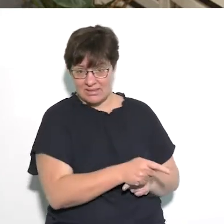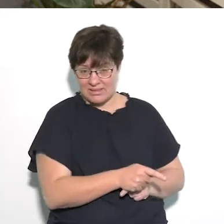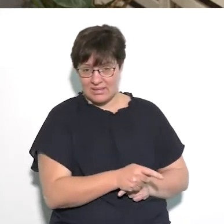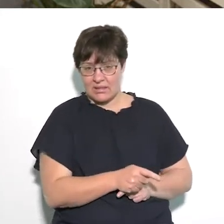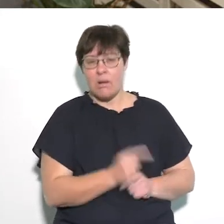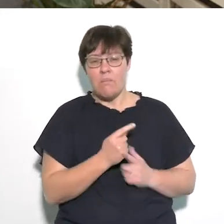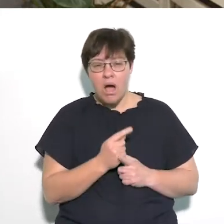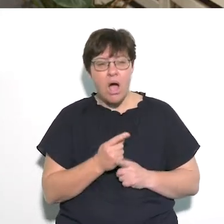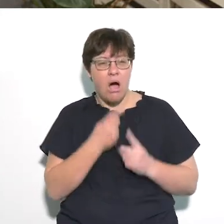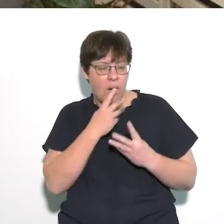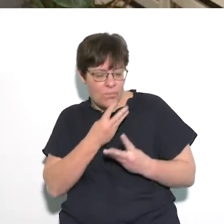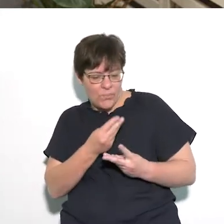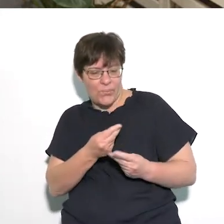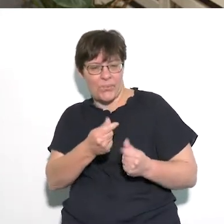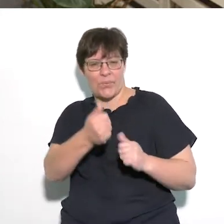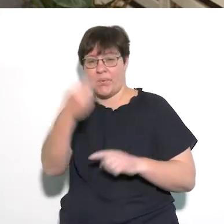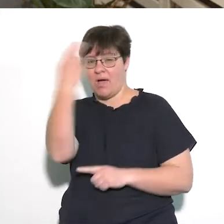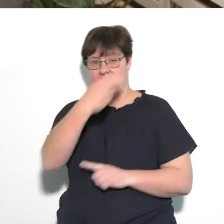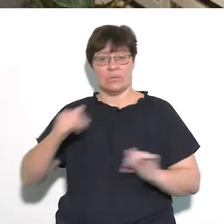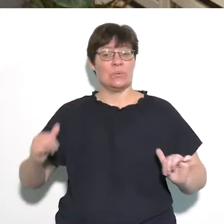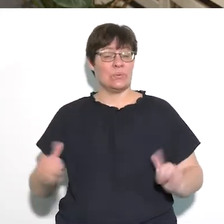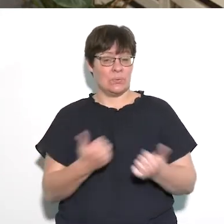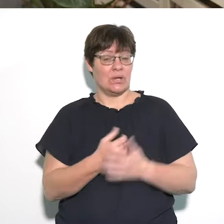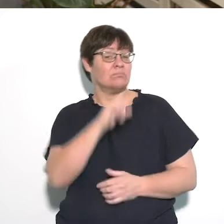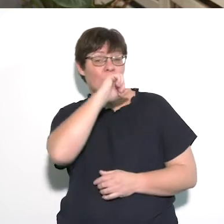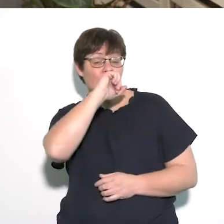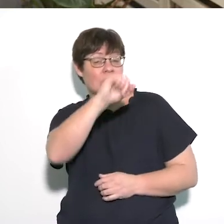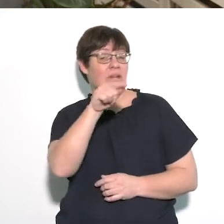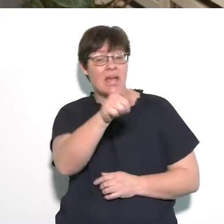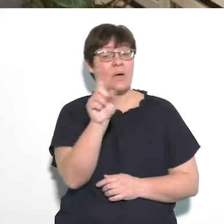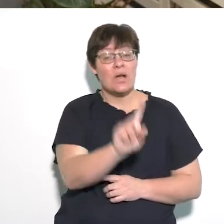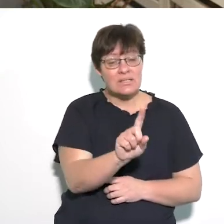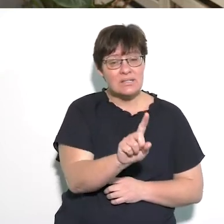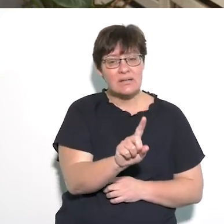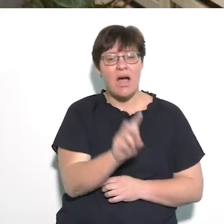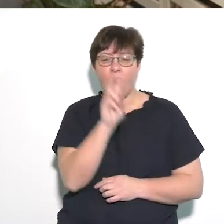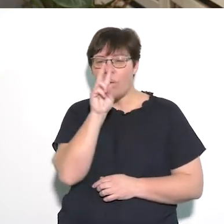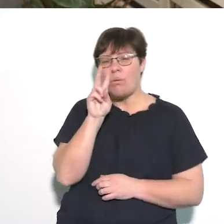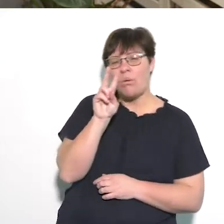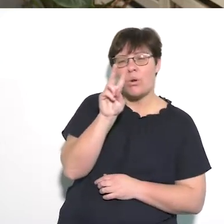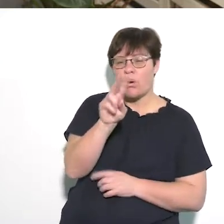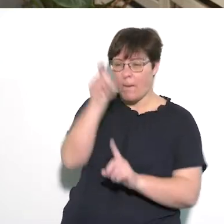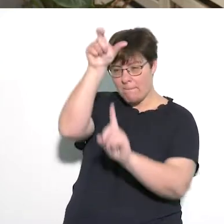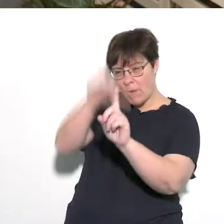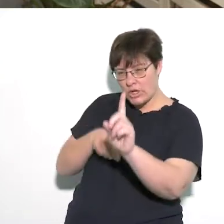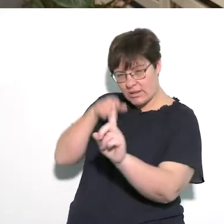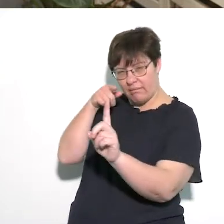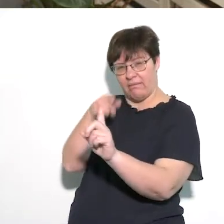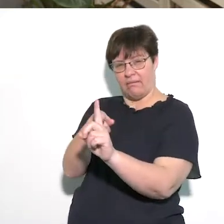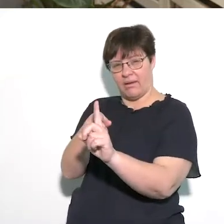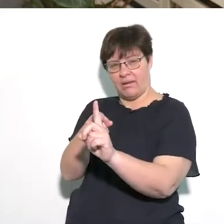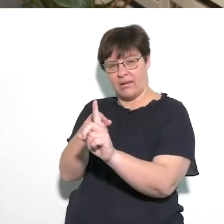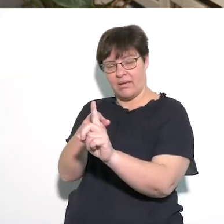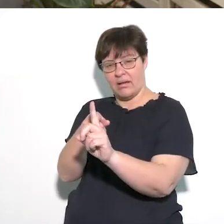his fluidity in his art. What I love about this is that he loves looking at the person